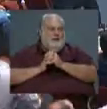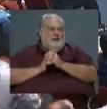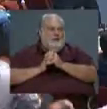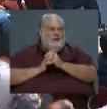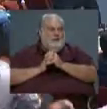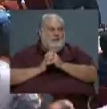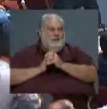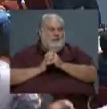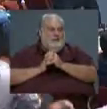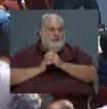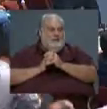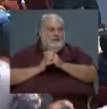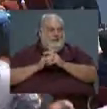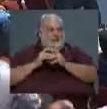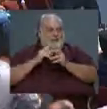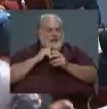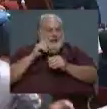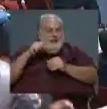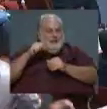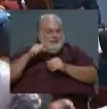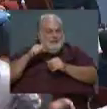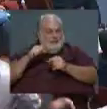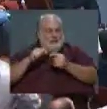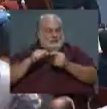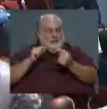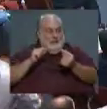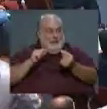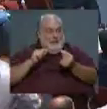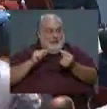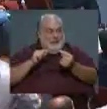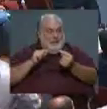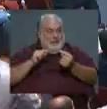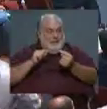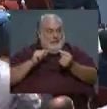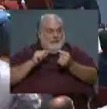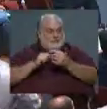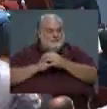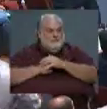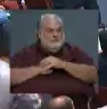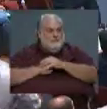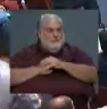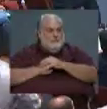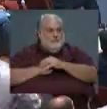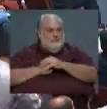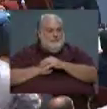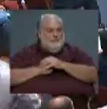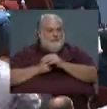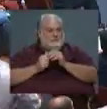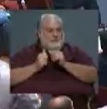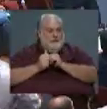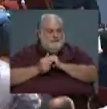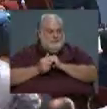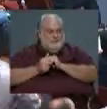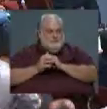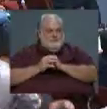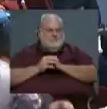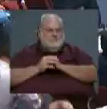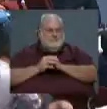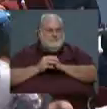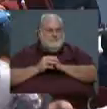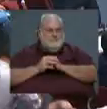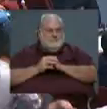of this resolution indicate by saying aye. Aye. Opposed, say nay. They're going to do that now. The motion is passed.